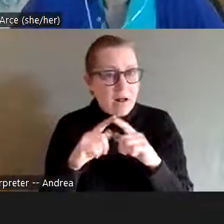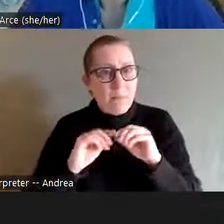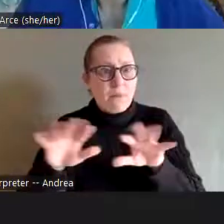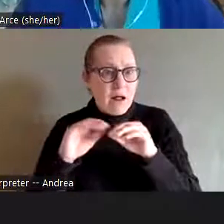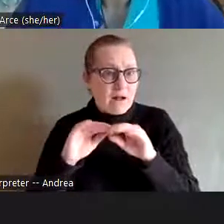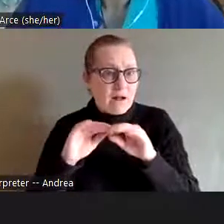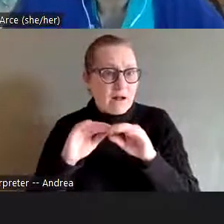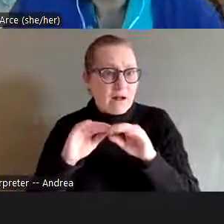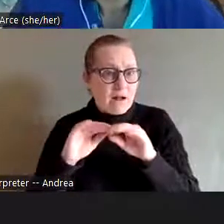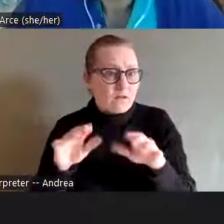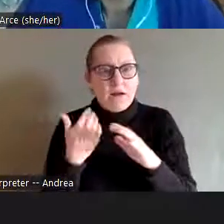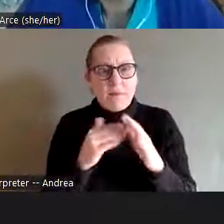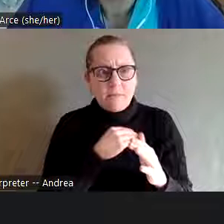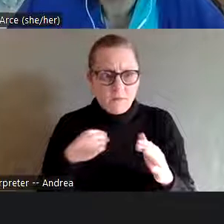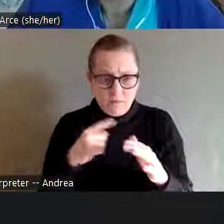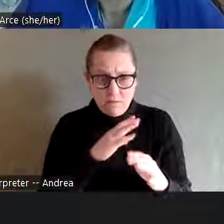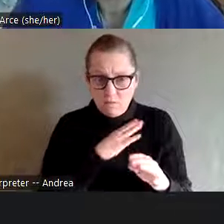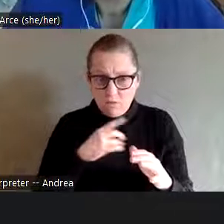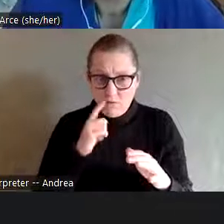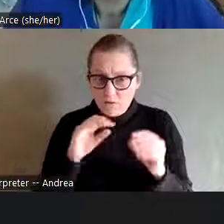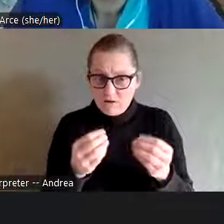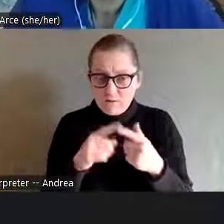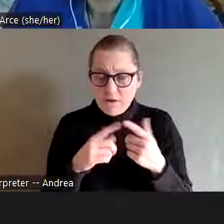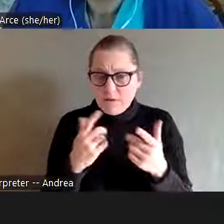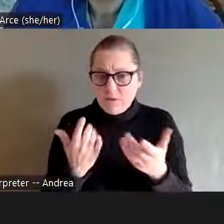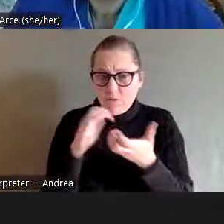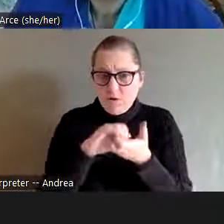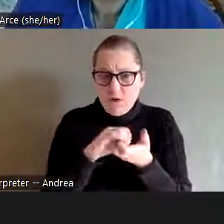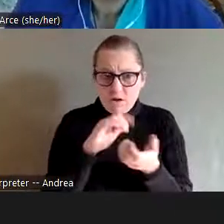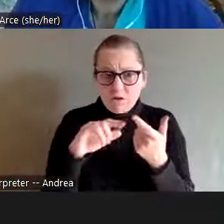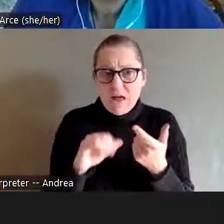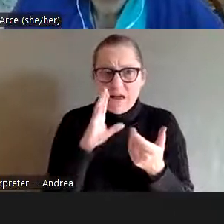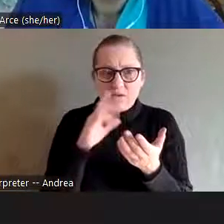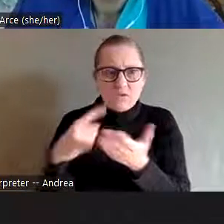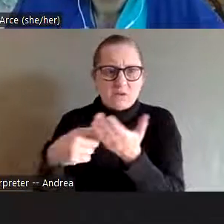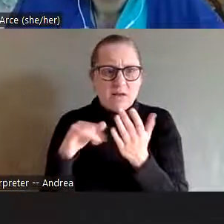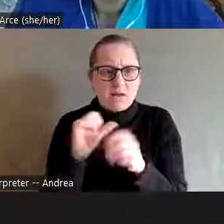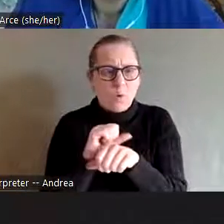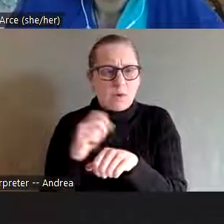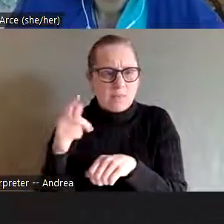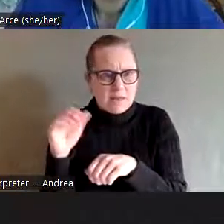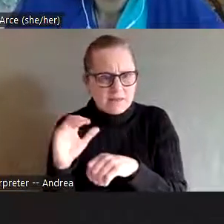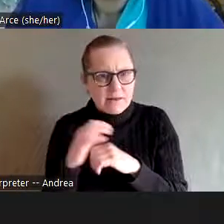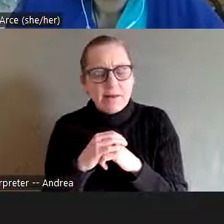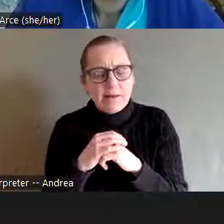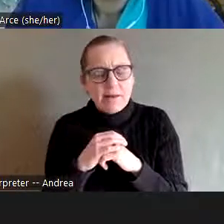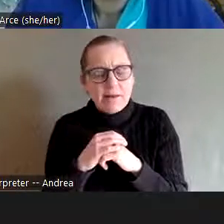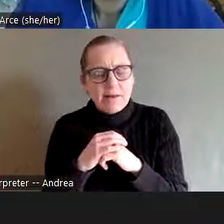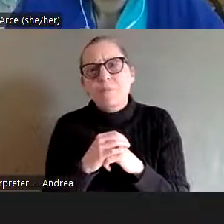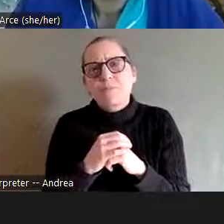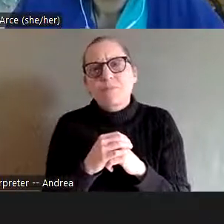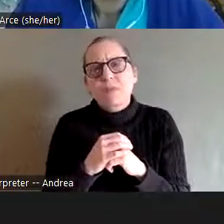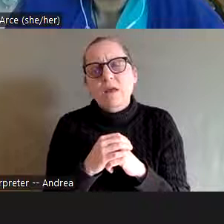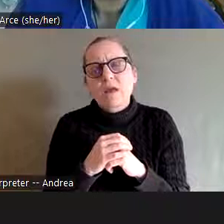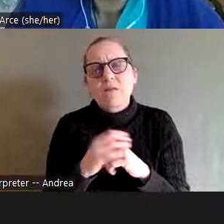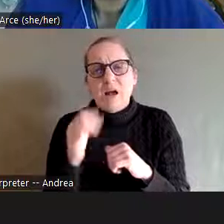even emailing members of the board of an organization you might belong to in discussing the work of the PAC, that will be